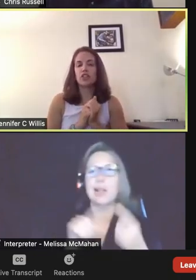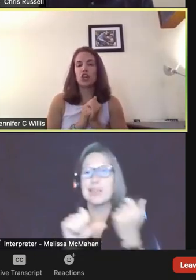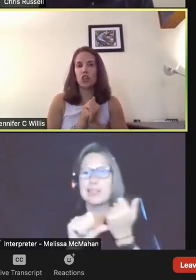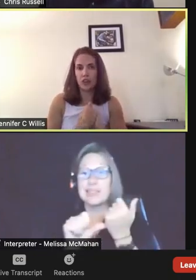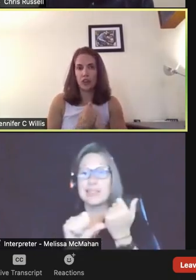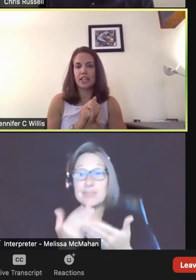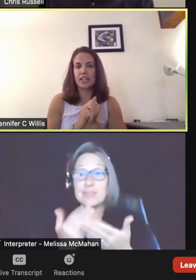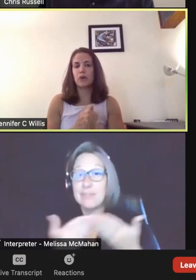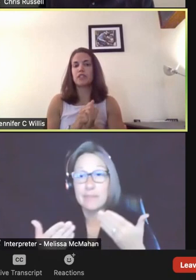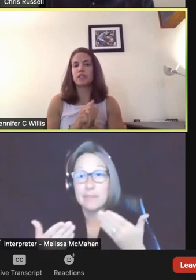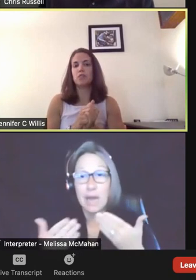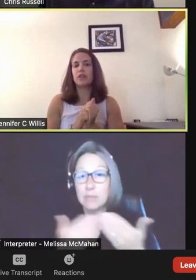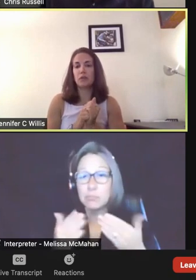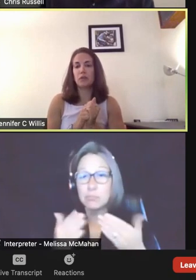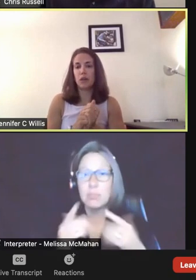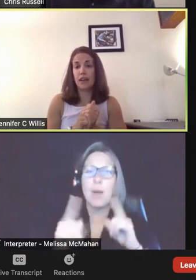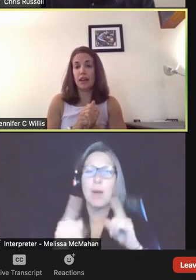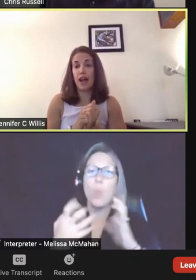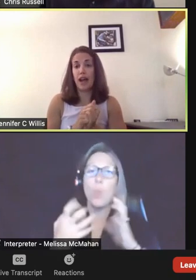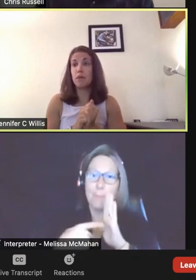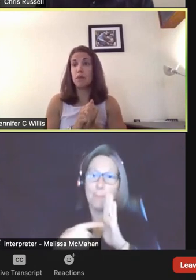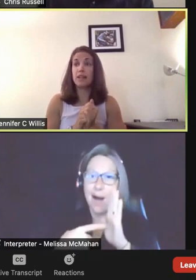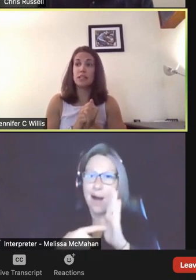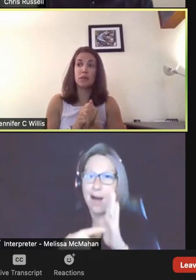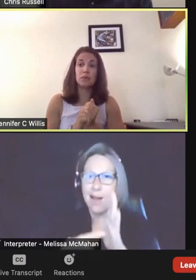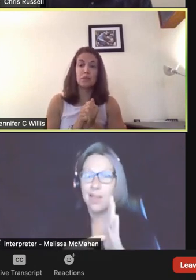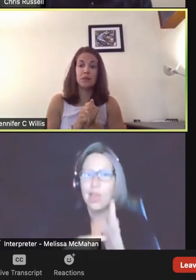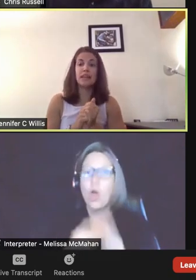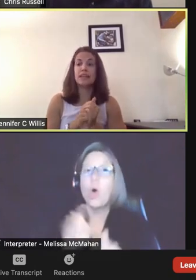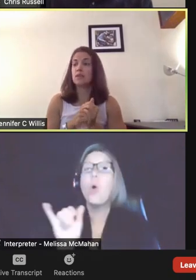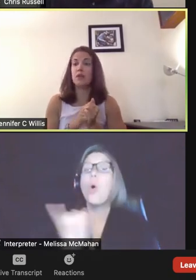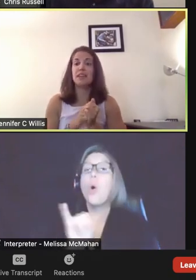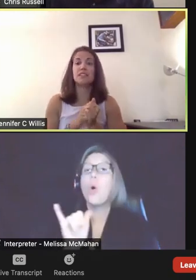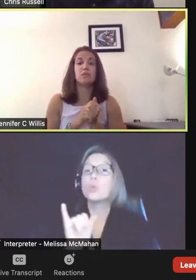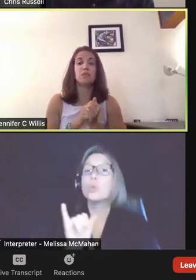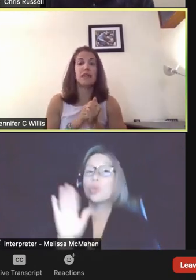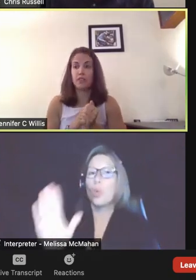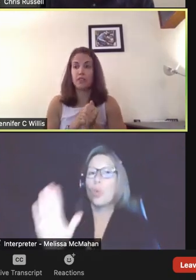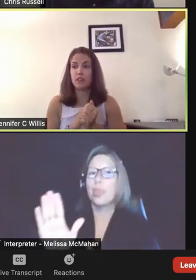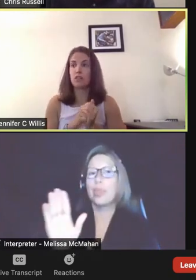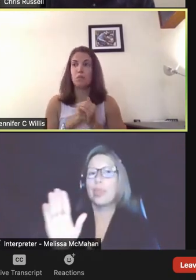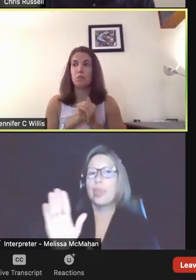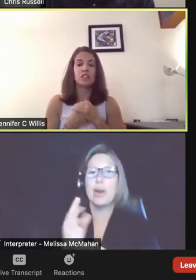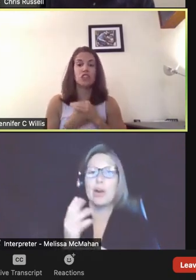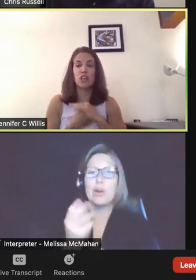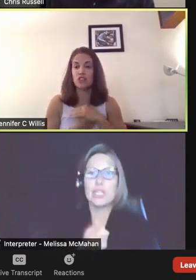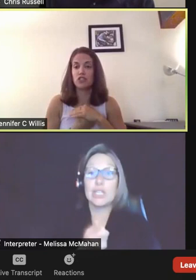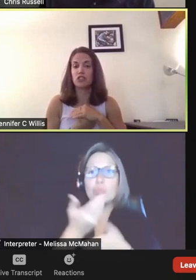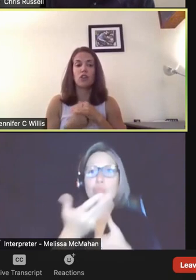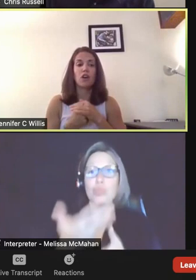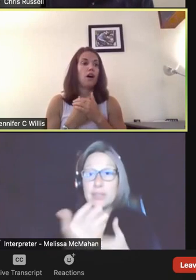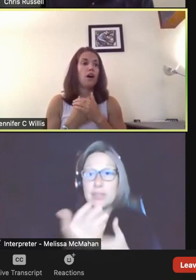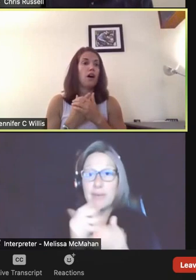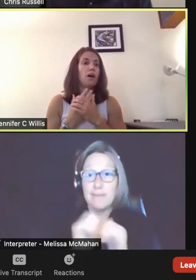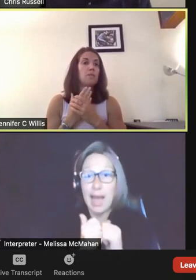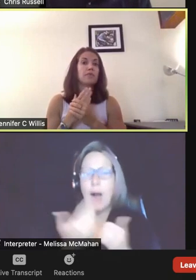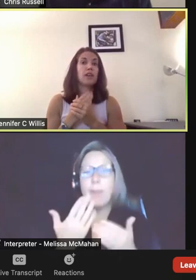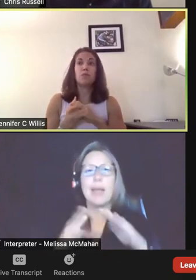the child's current expressive modality might be. And that might simply be some basic behaviors, some basic